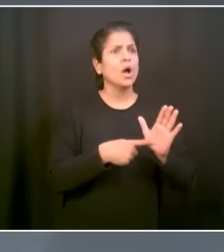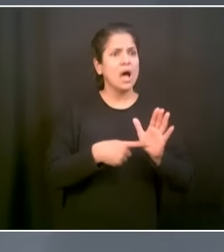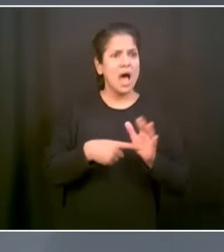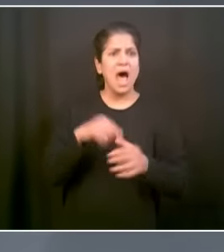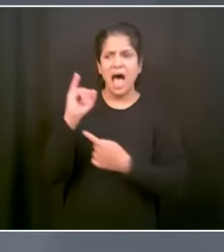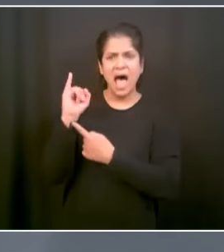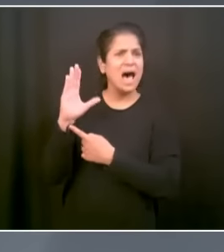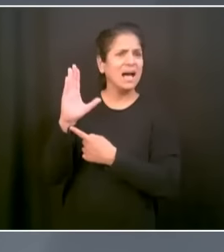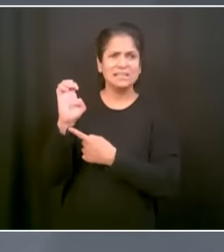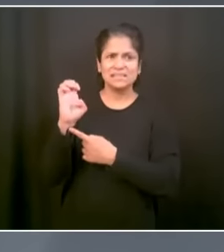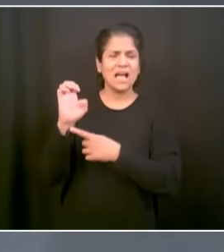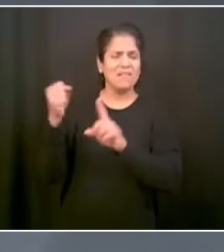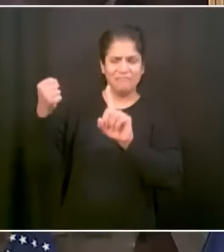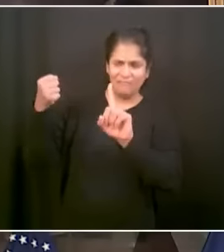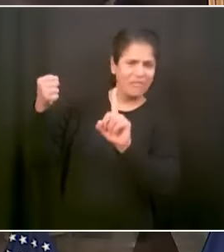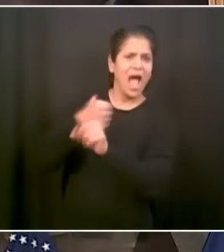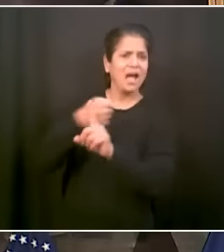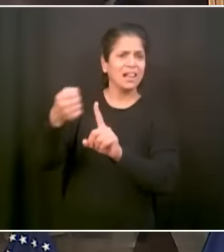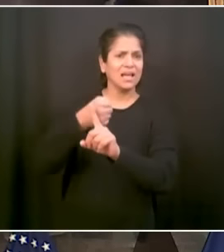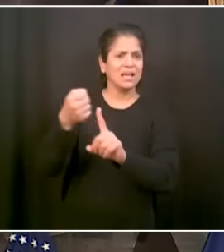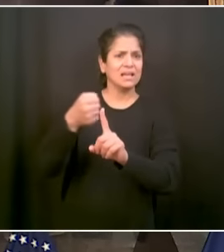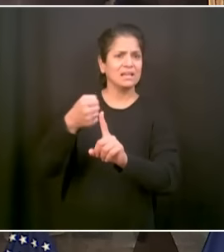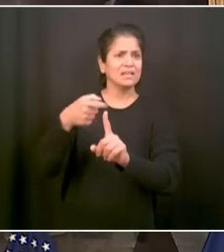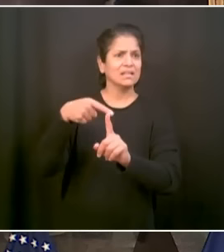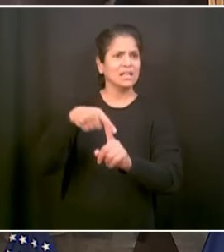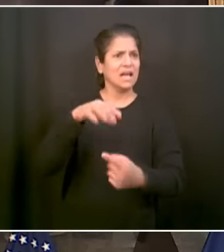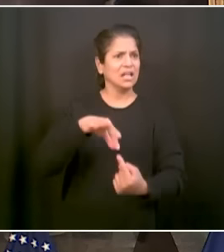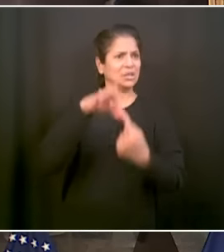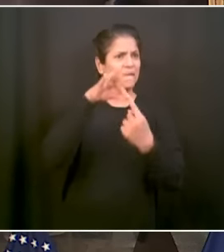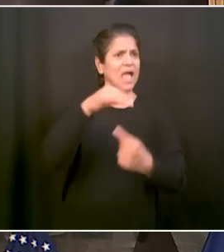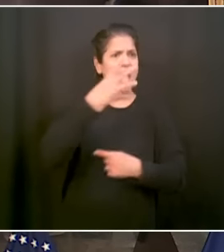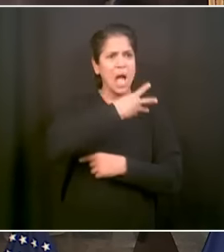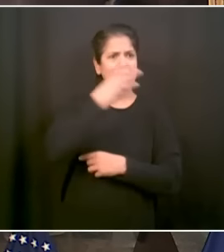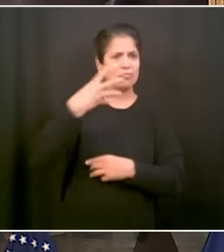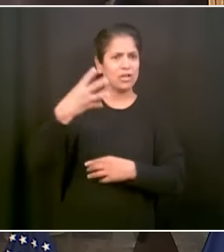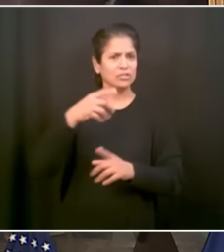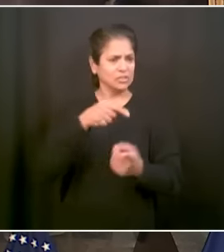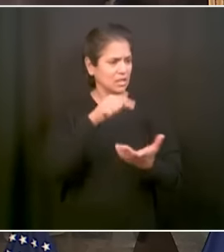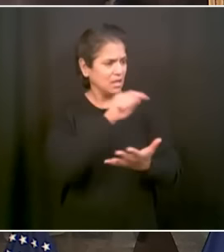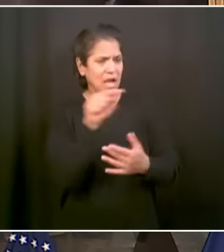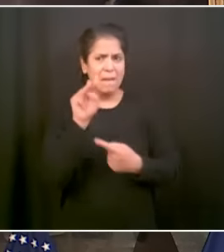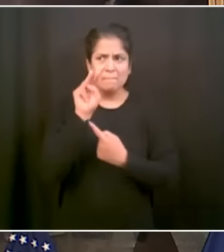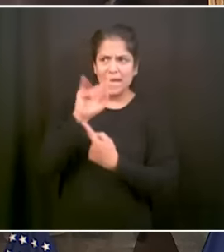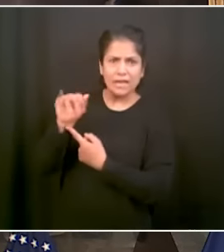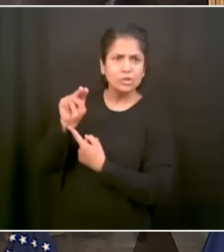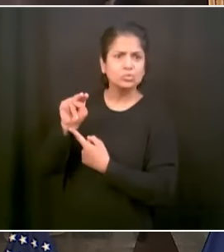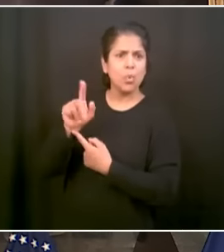in Minneapolis. They were going to be there last night? I'm sorry? You didn't know in advance that they would be there last night?